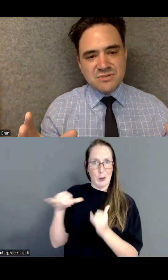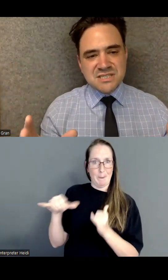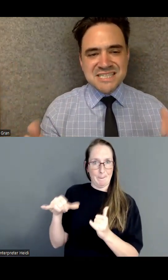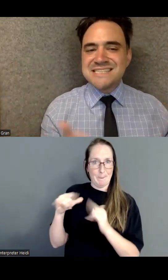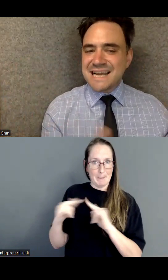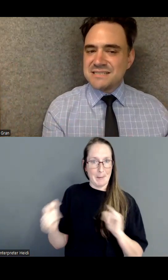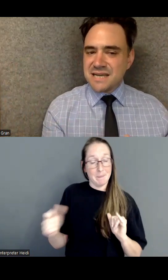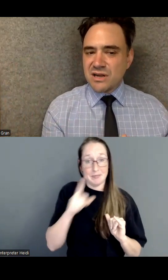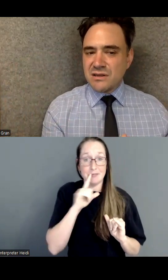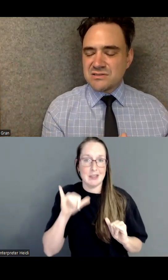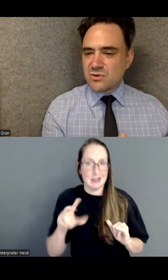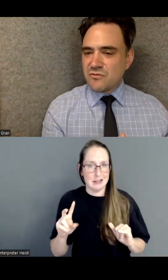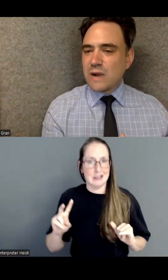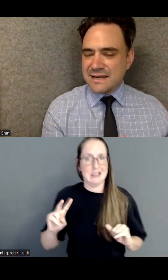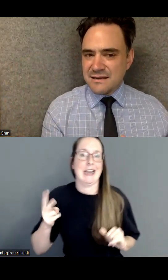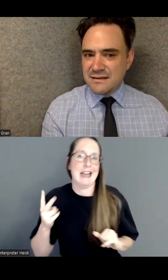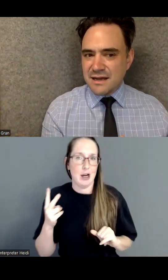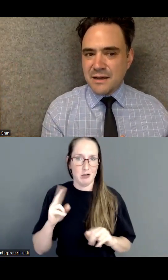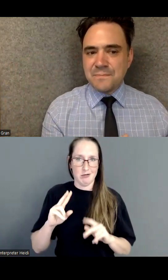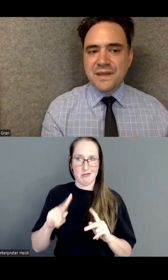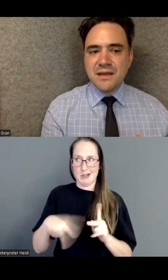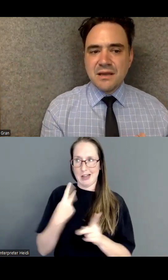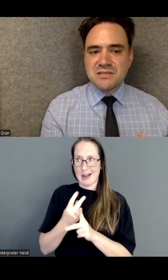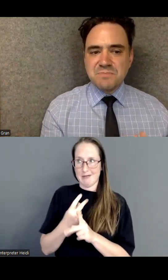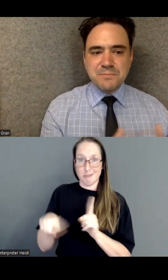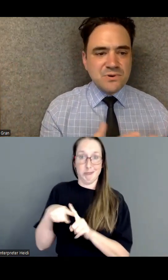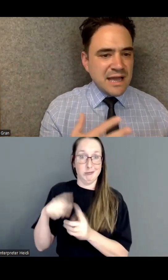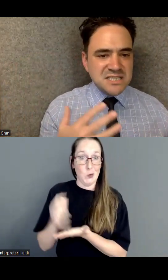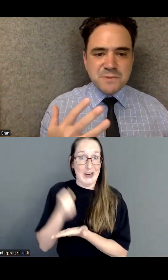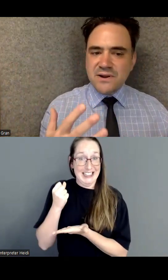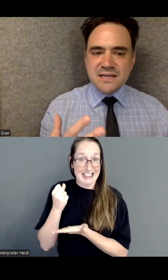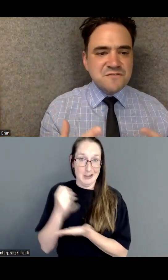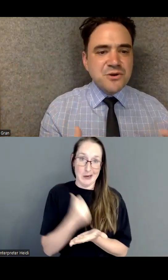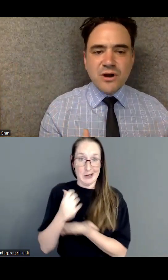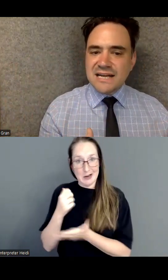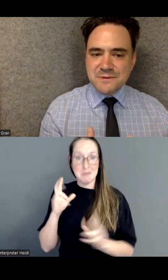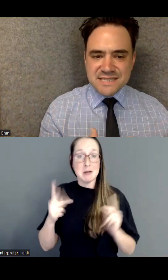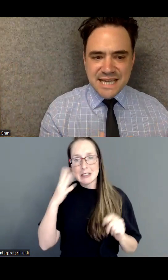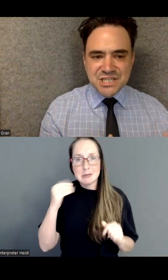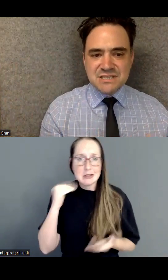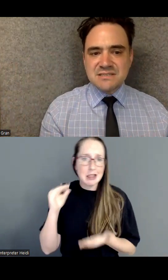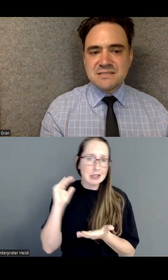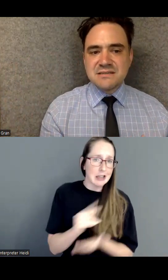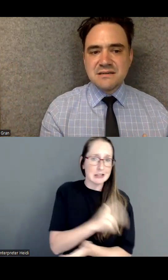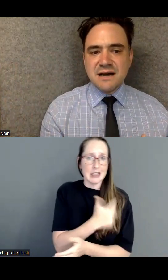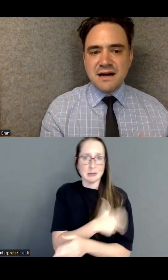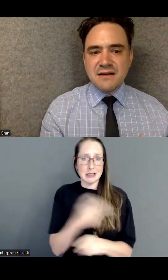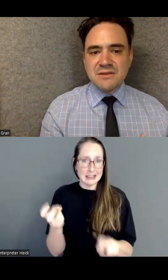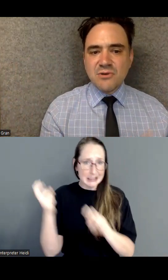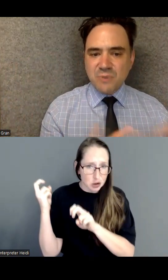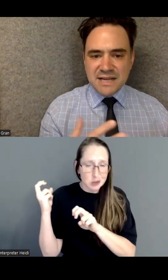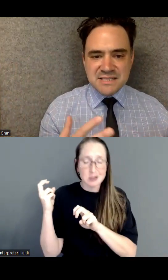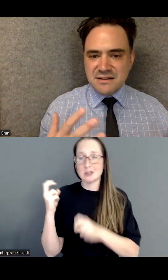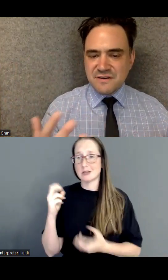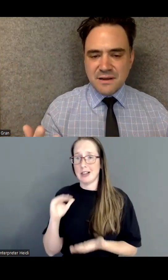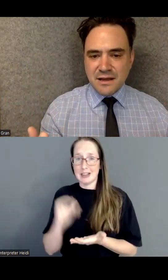a secondary sort of win. People experience fewer hospitalizations,